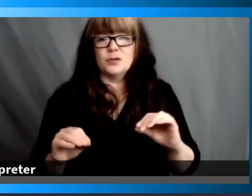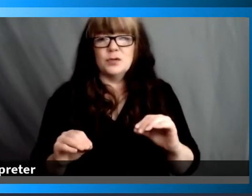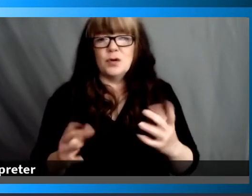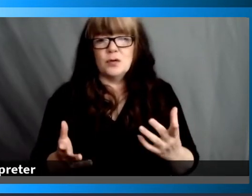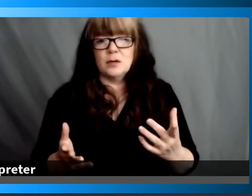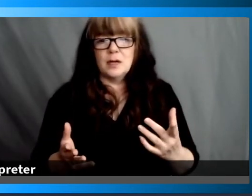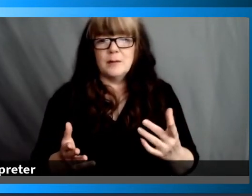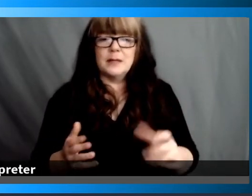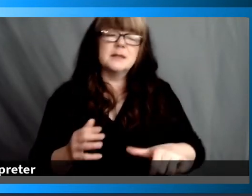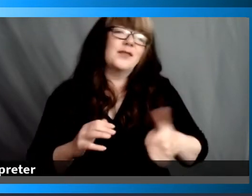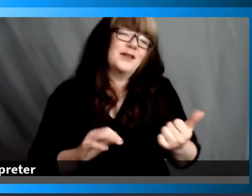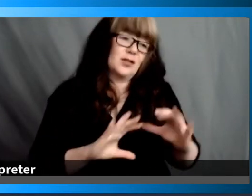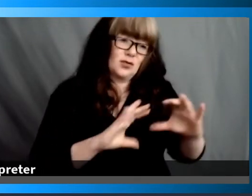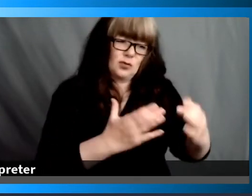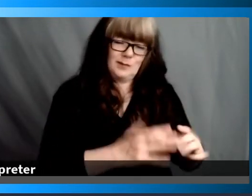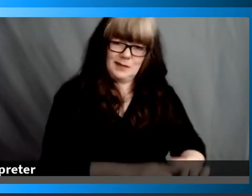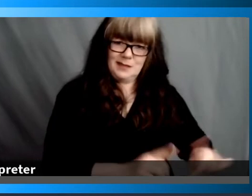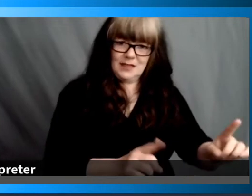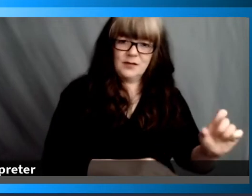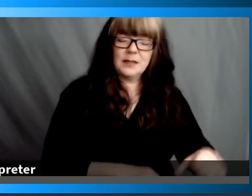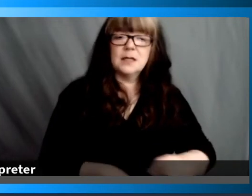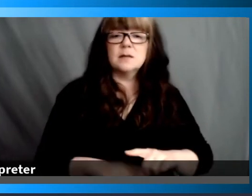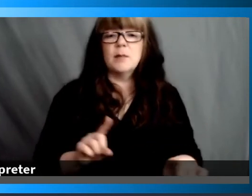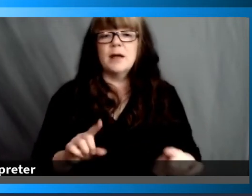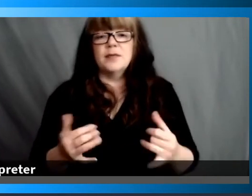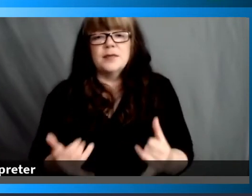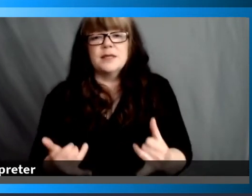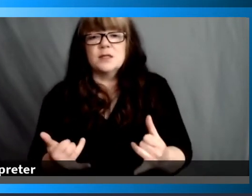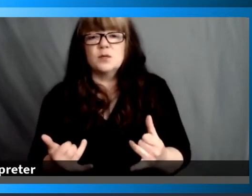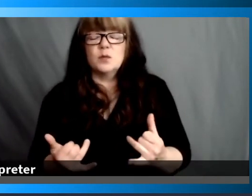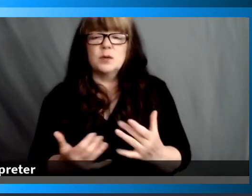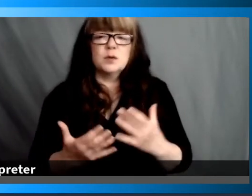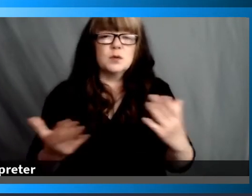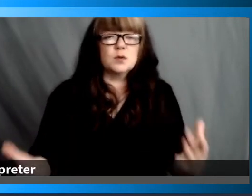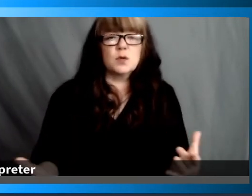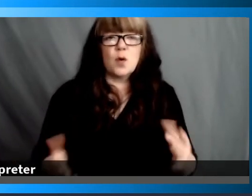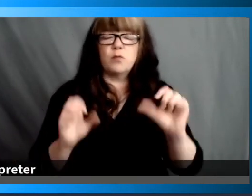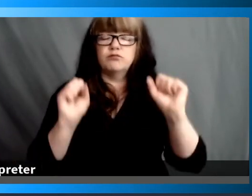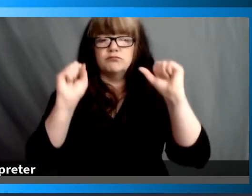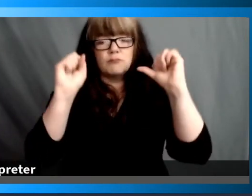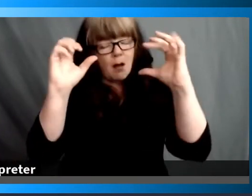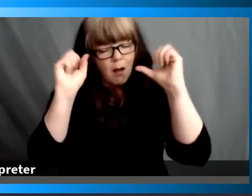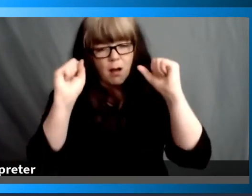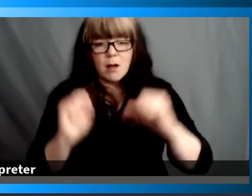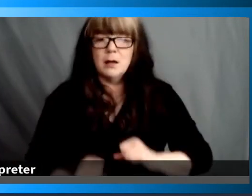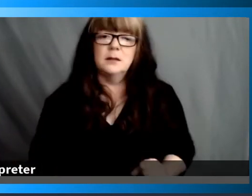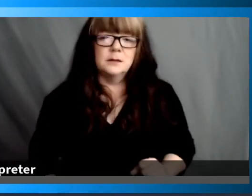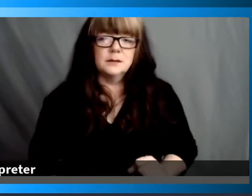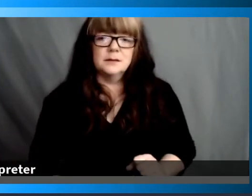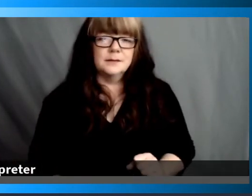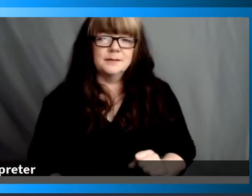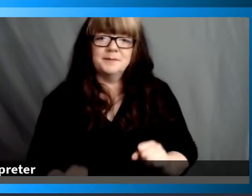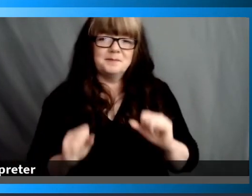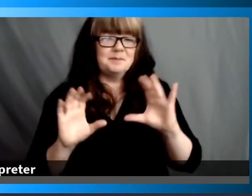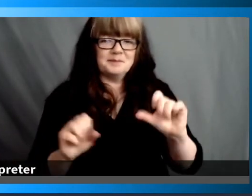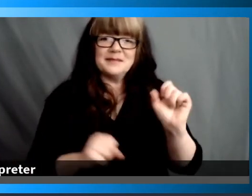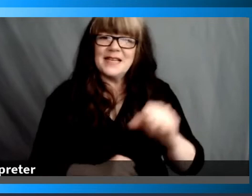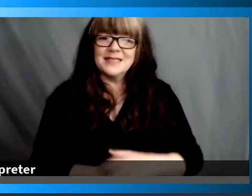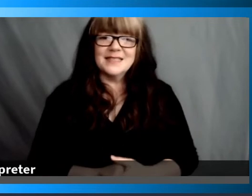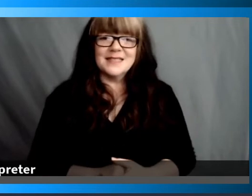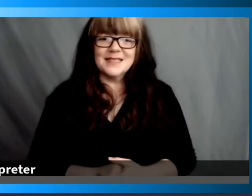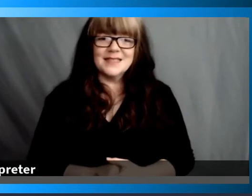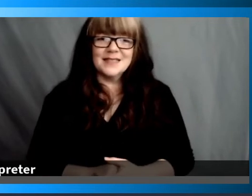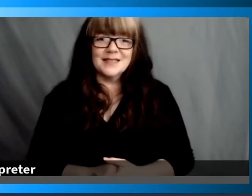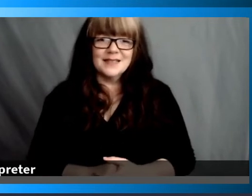there's other fandoms that are different, but like this one is so phenomenal. So phenomenal. So yeah. I